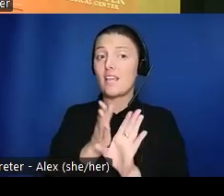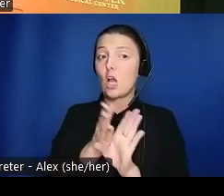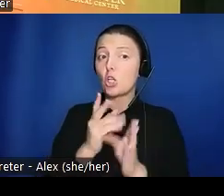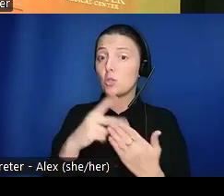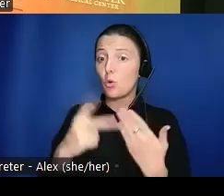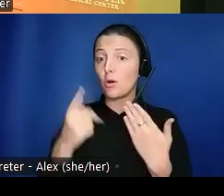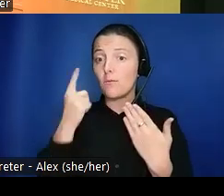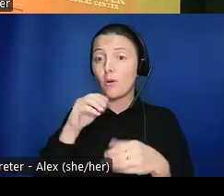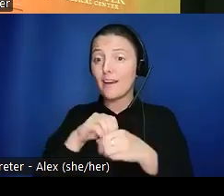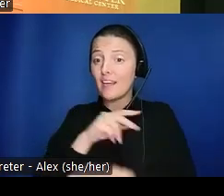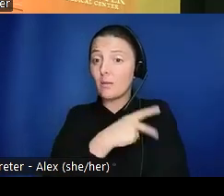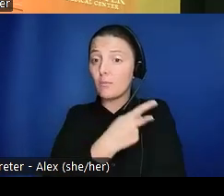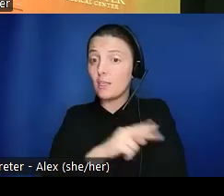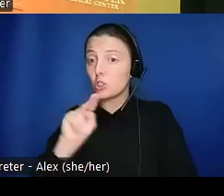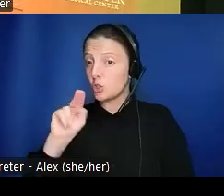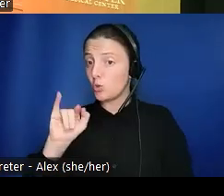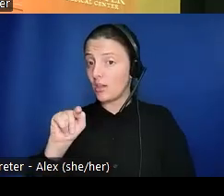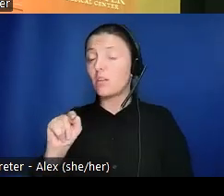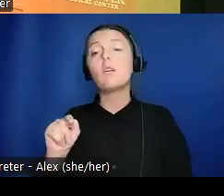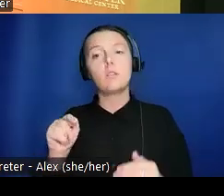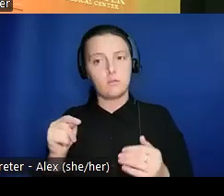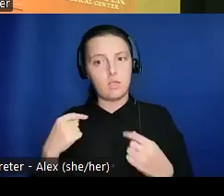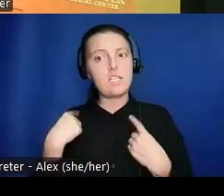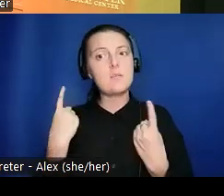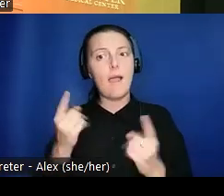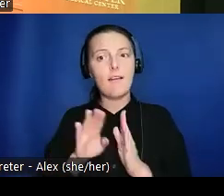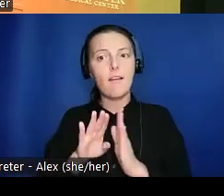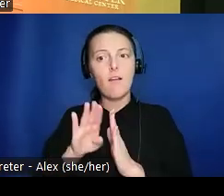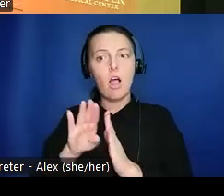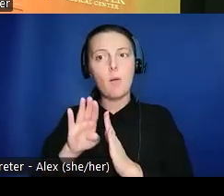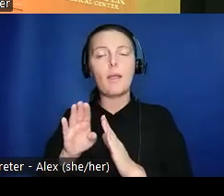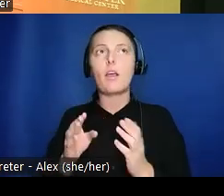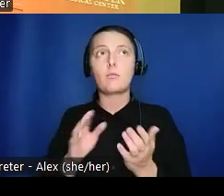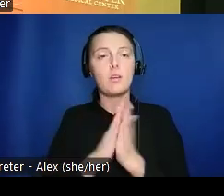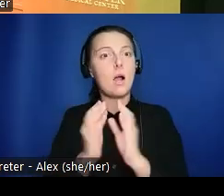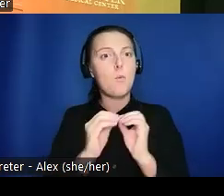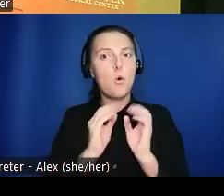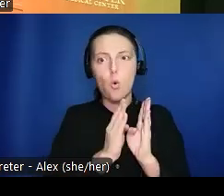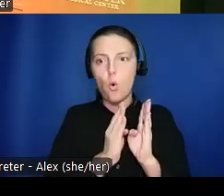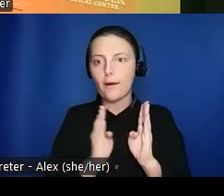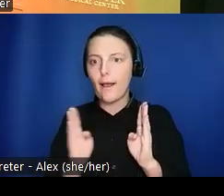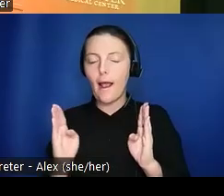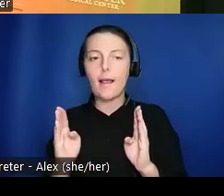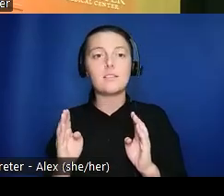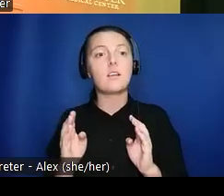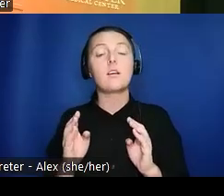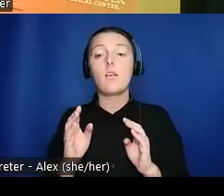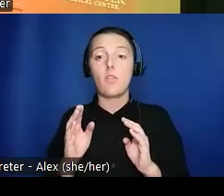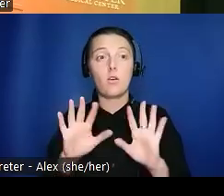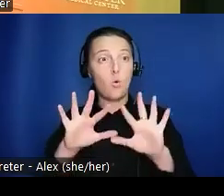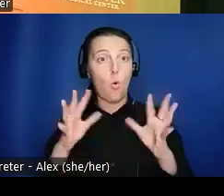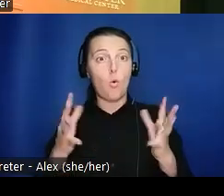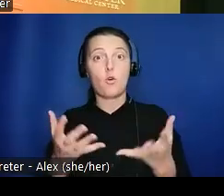developing more and more organized and expanding its scope as well. And